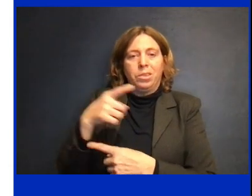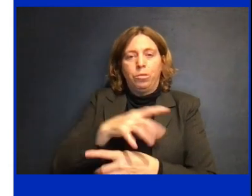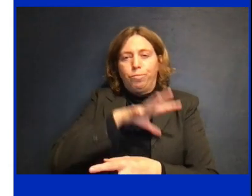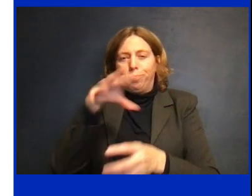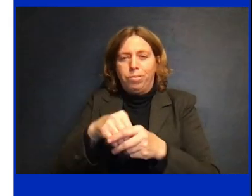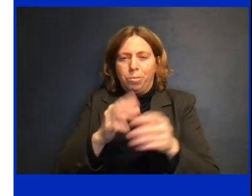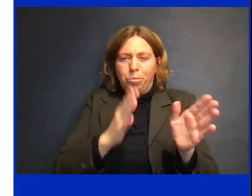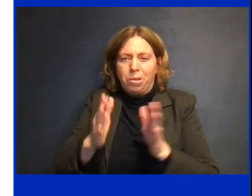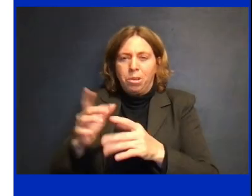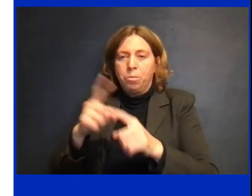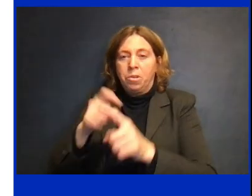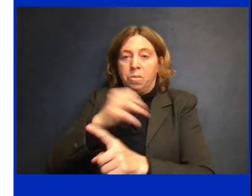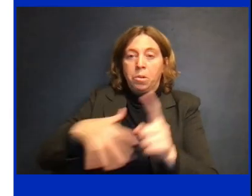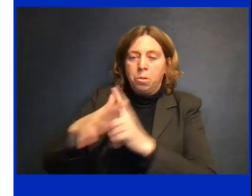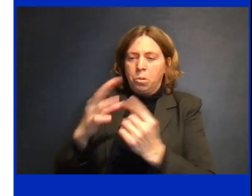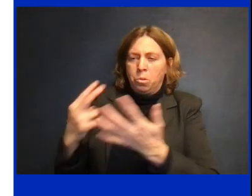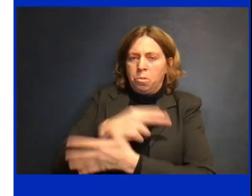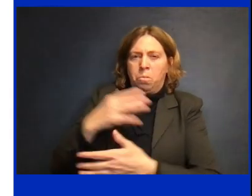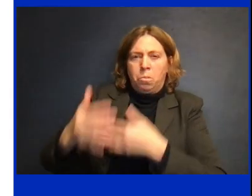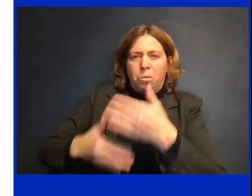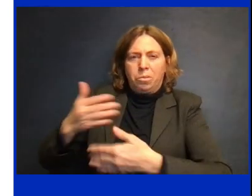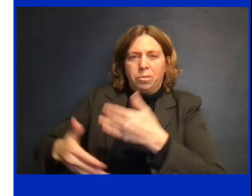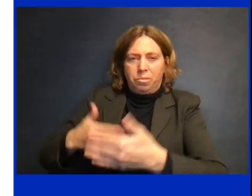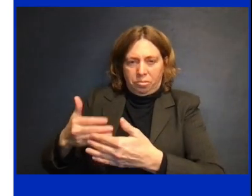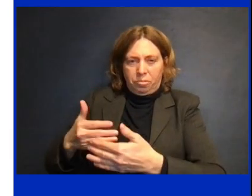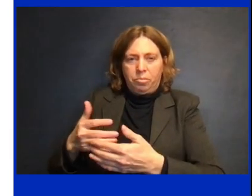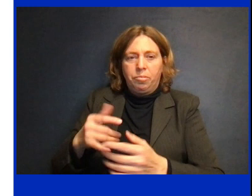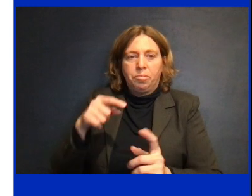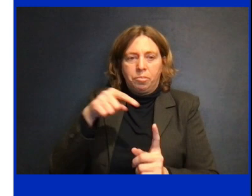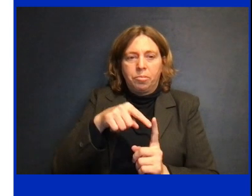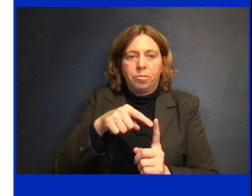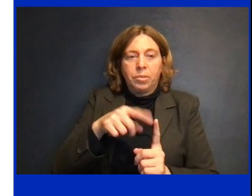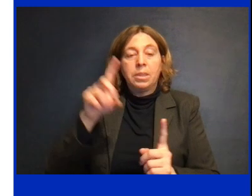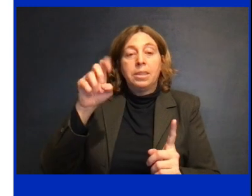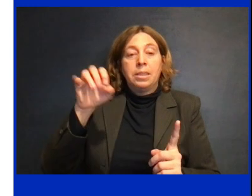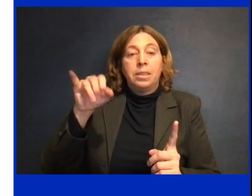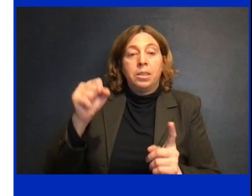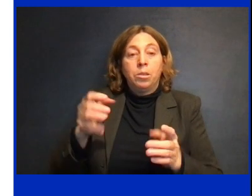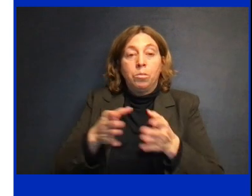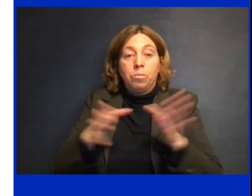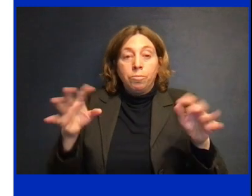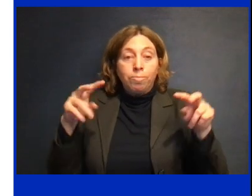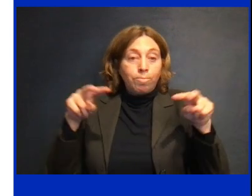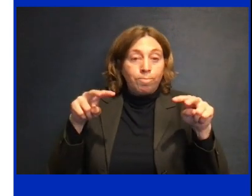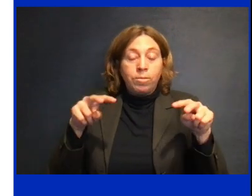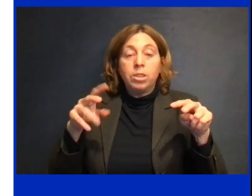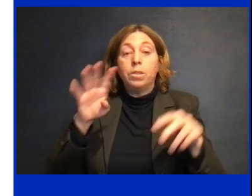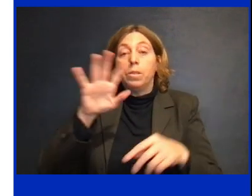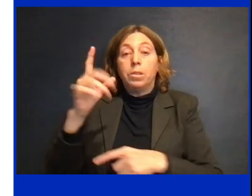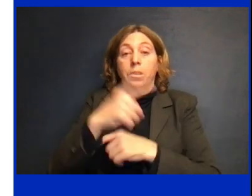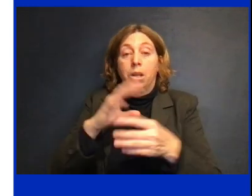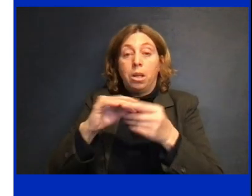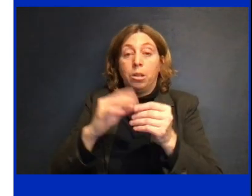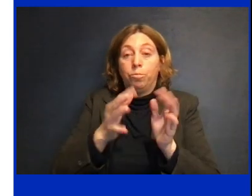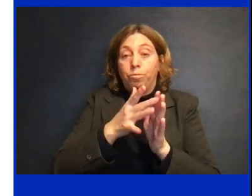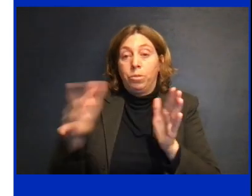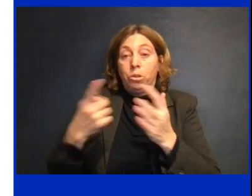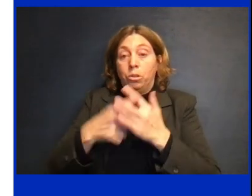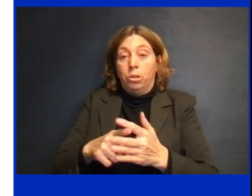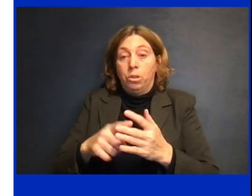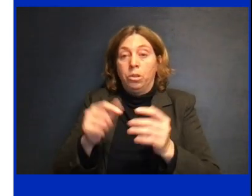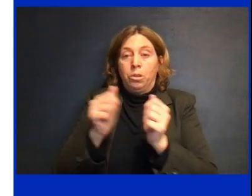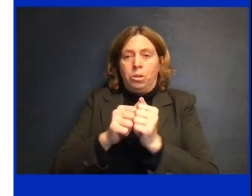comprehensive planning and environmental review process. The DEIS public hearings and 45-day comment period began